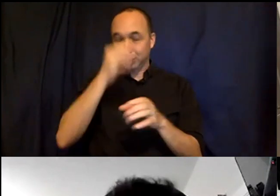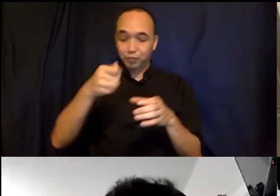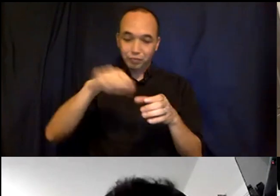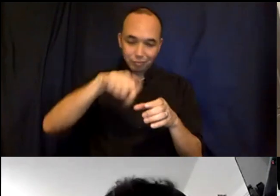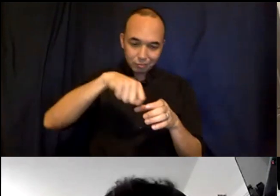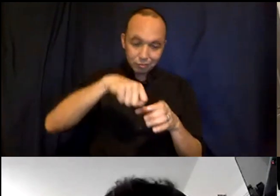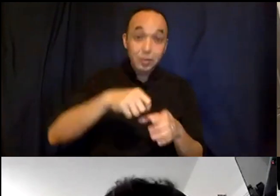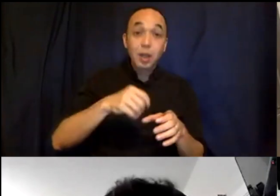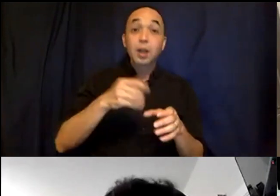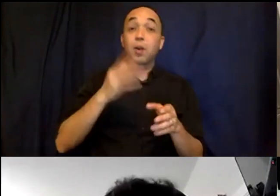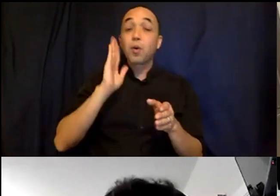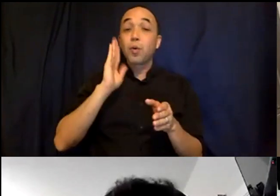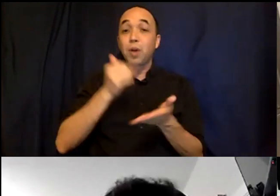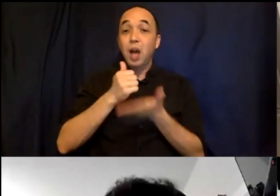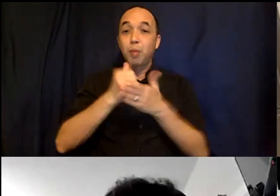around.